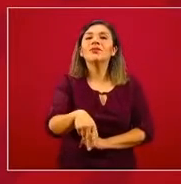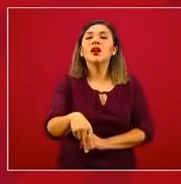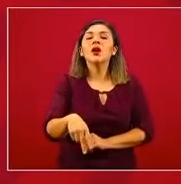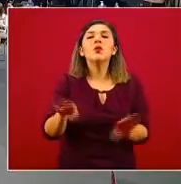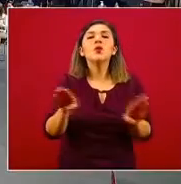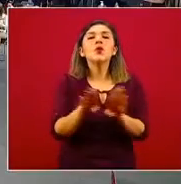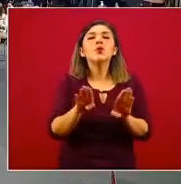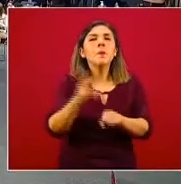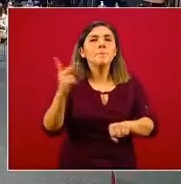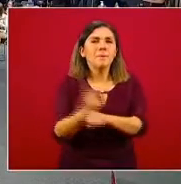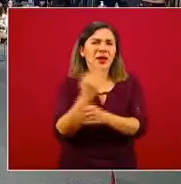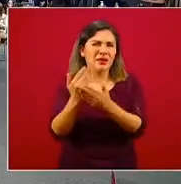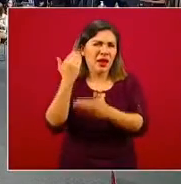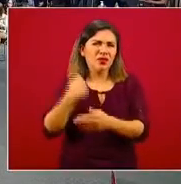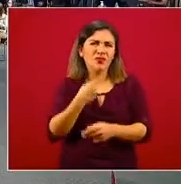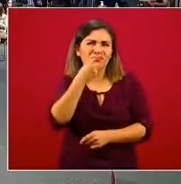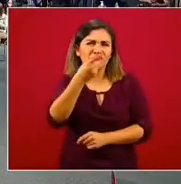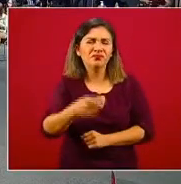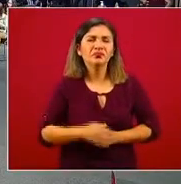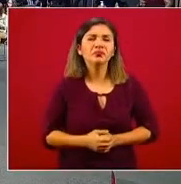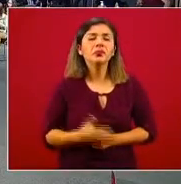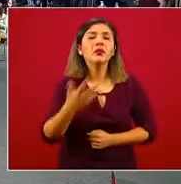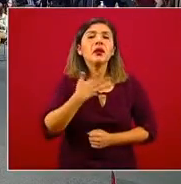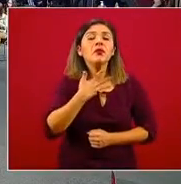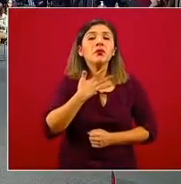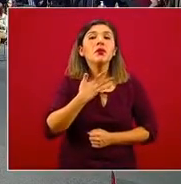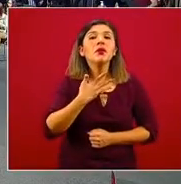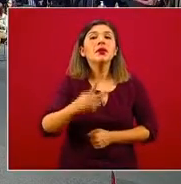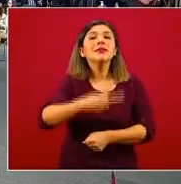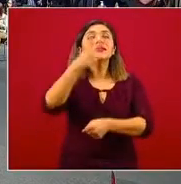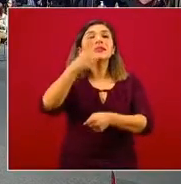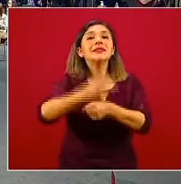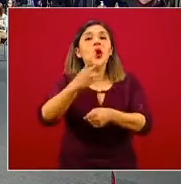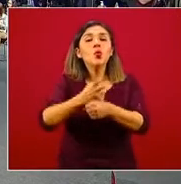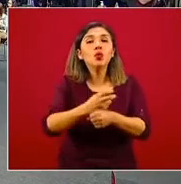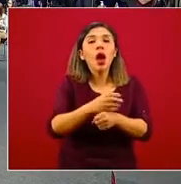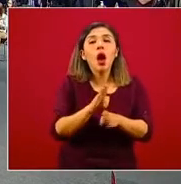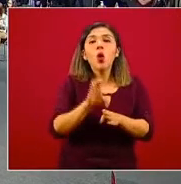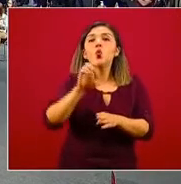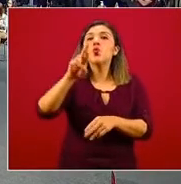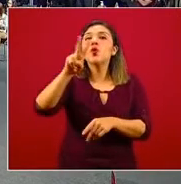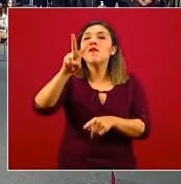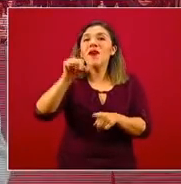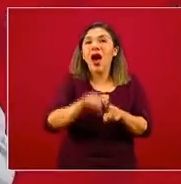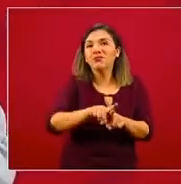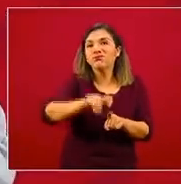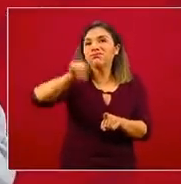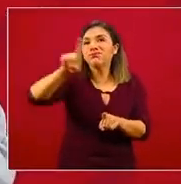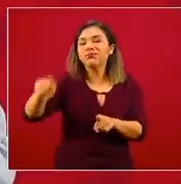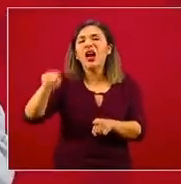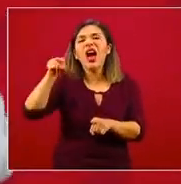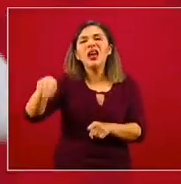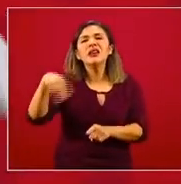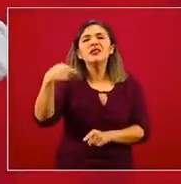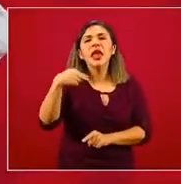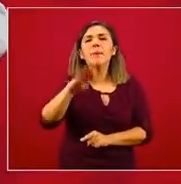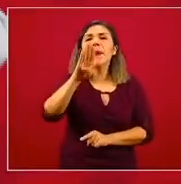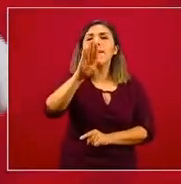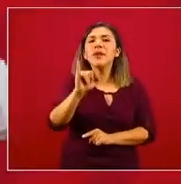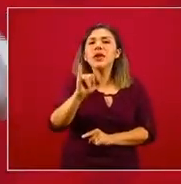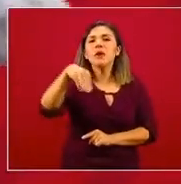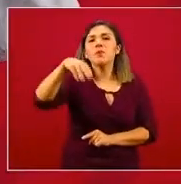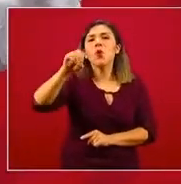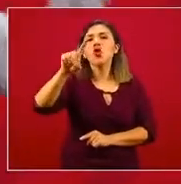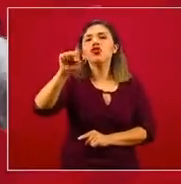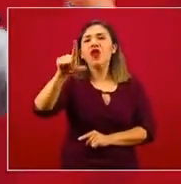campaigns. The case of Tabasco, as we explained the other day, there is a second epidemic curve, and